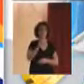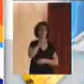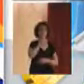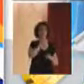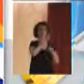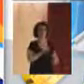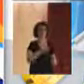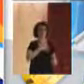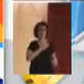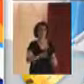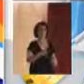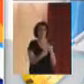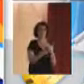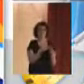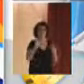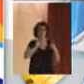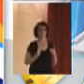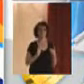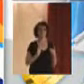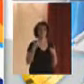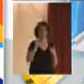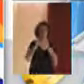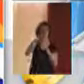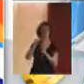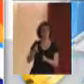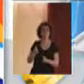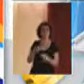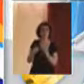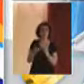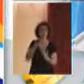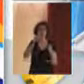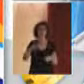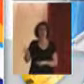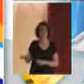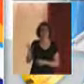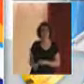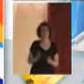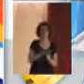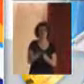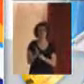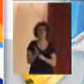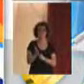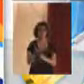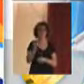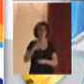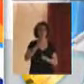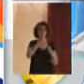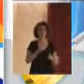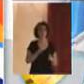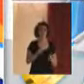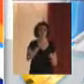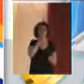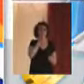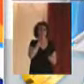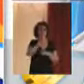are divided into questionnaires that the user can manage himself and questionnaires that are